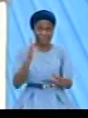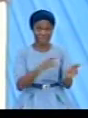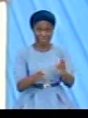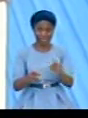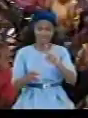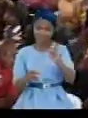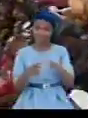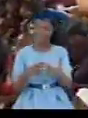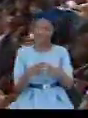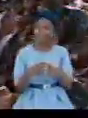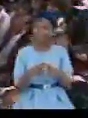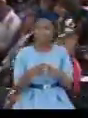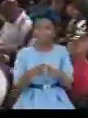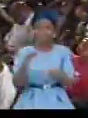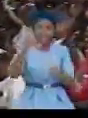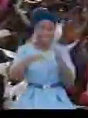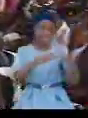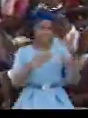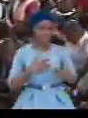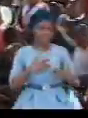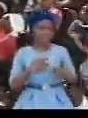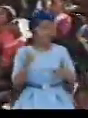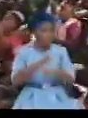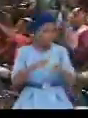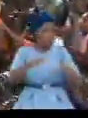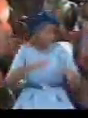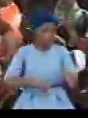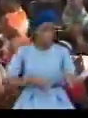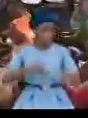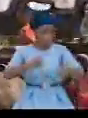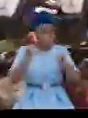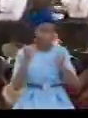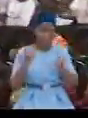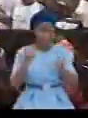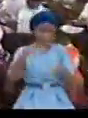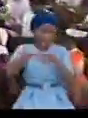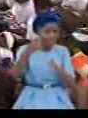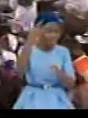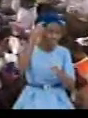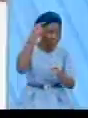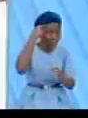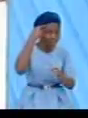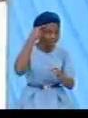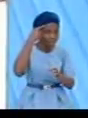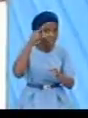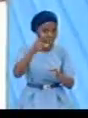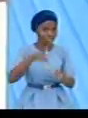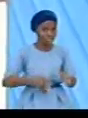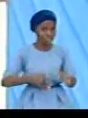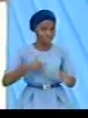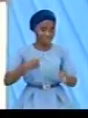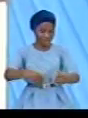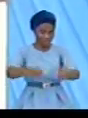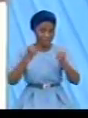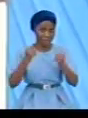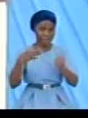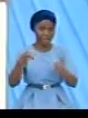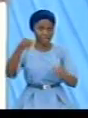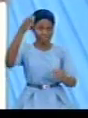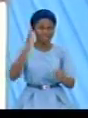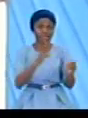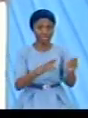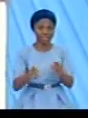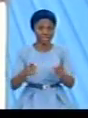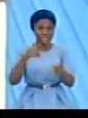power? In your heart, don't you feel the power? In your brain, don't you feel the power? In your bloodstream, don't you